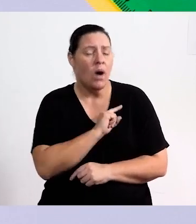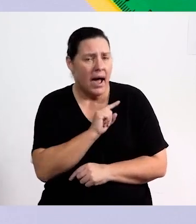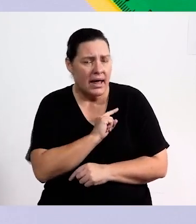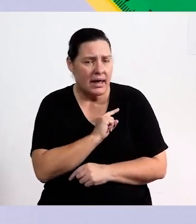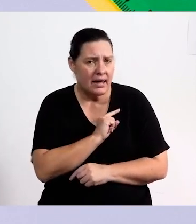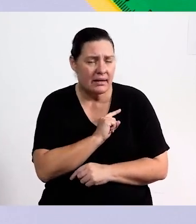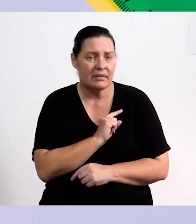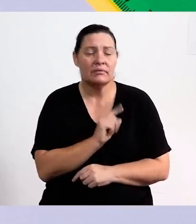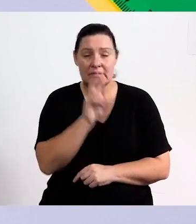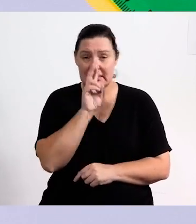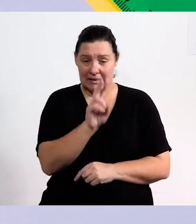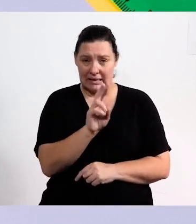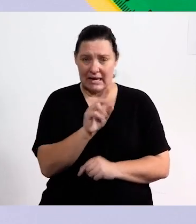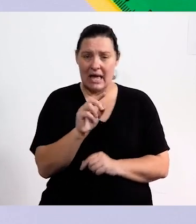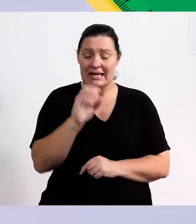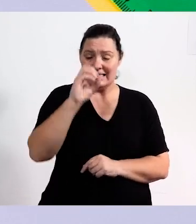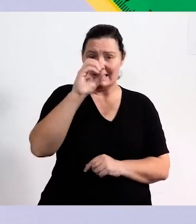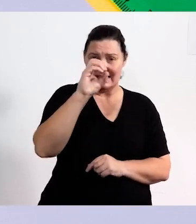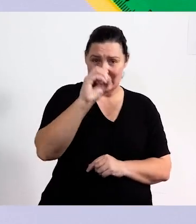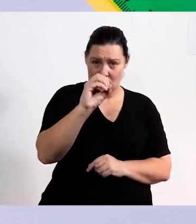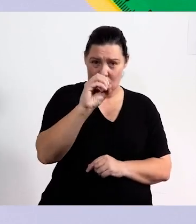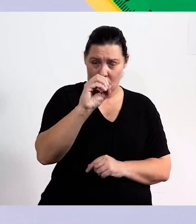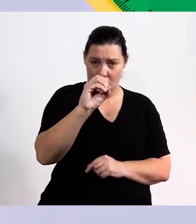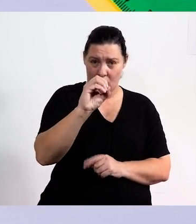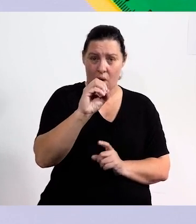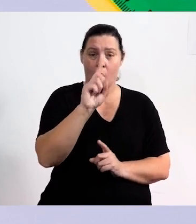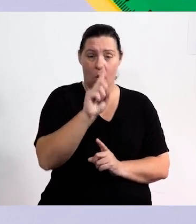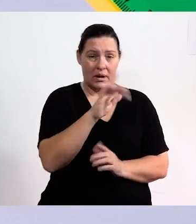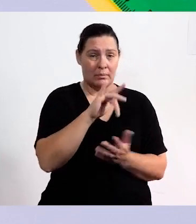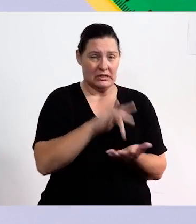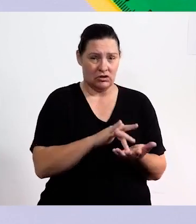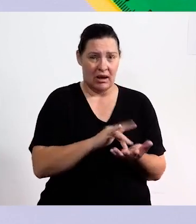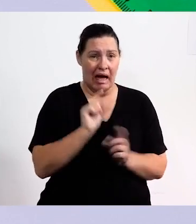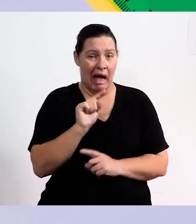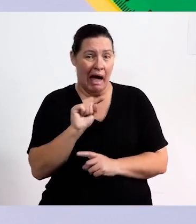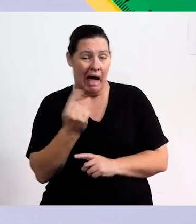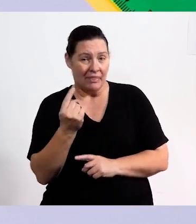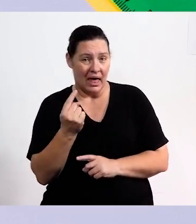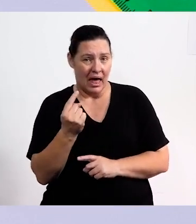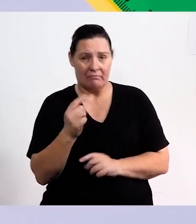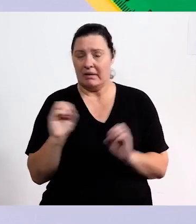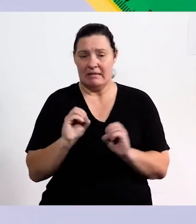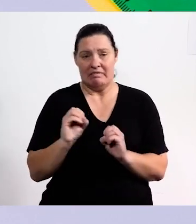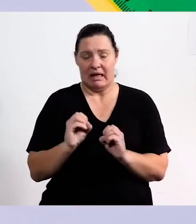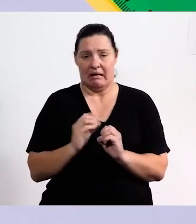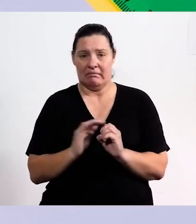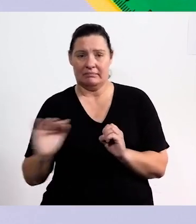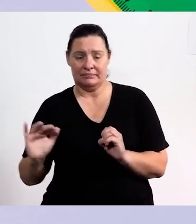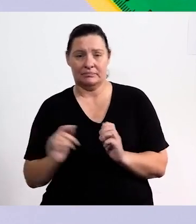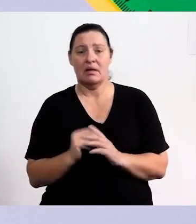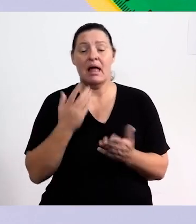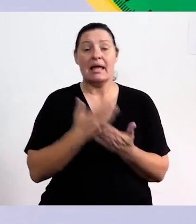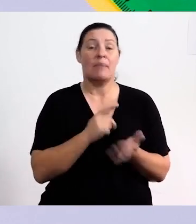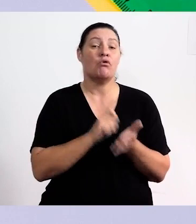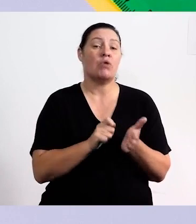that it's very small because we have a 0 in the ones position and no other numbers in the other placeholders.